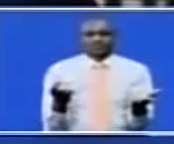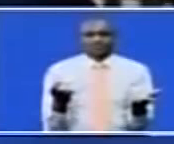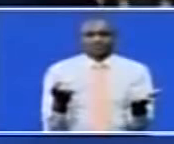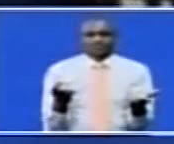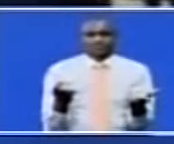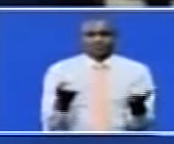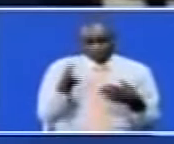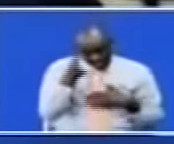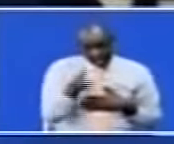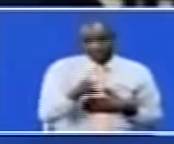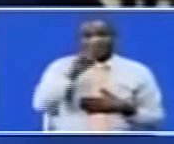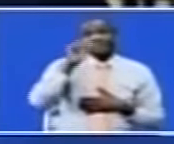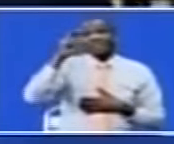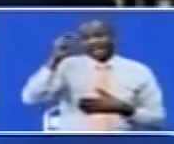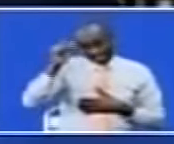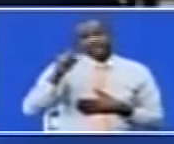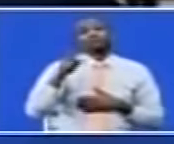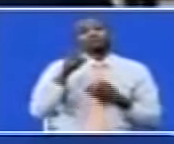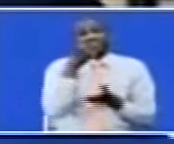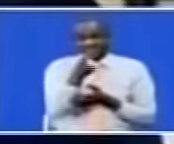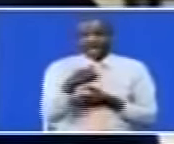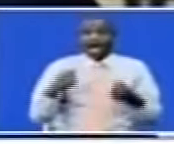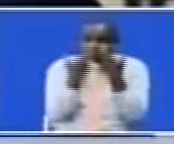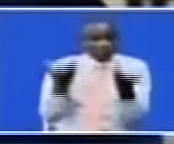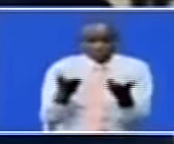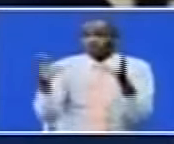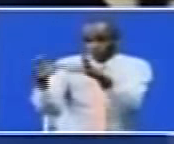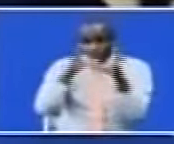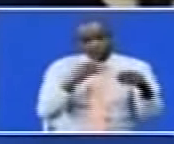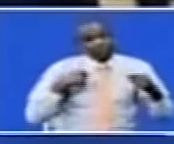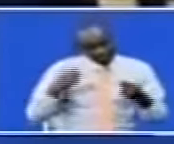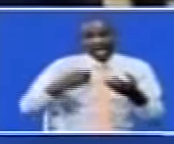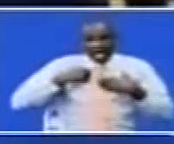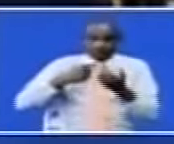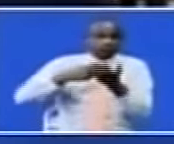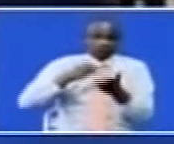within the Vienna Convention. The Vienna Convention, if you read, allows state parties to be engaged, to be